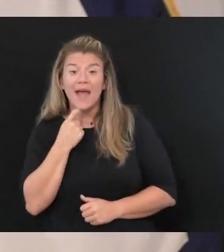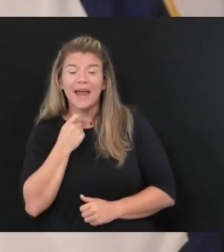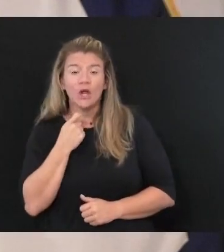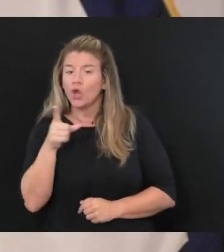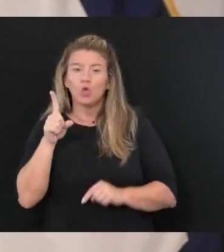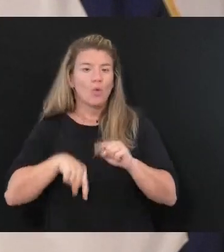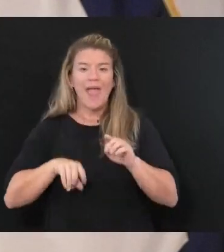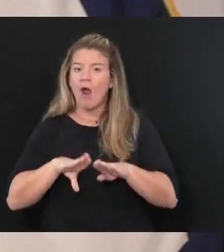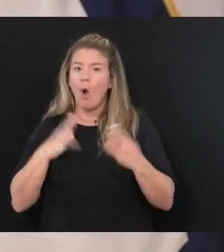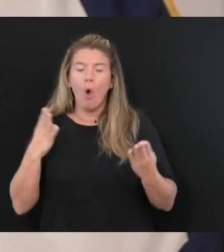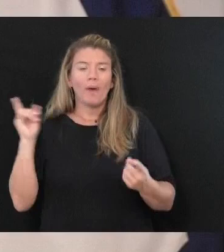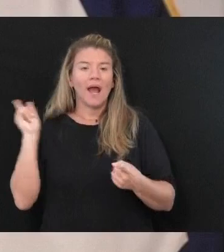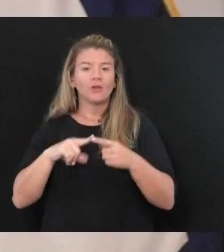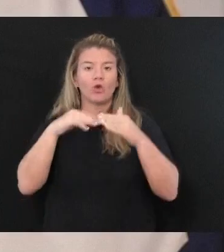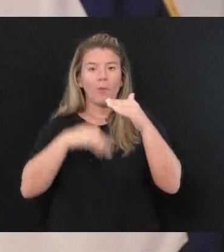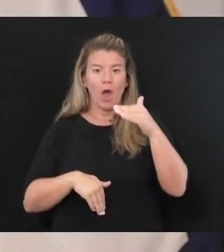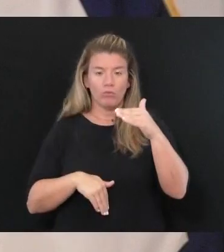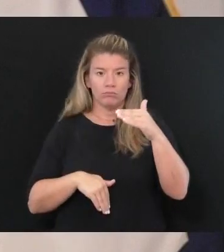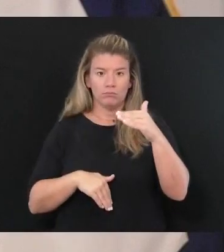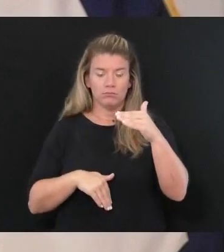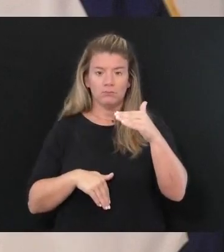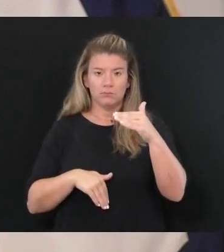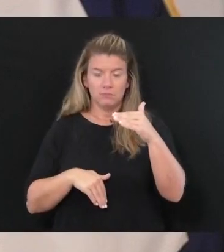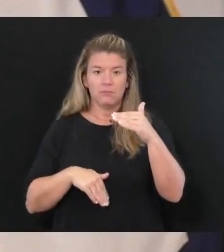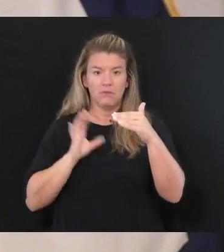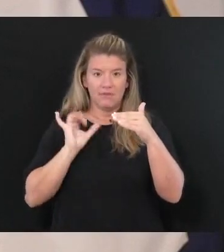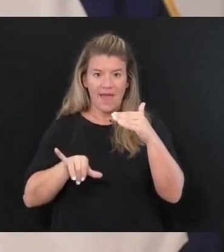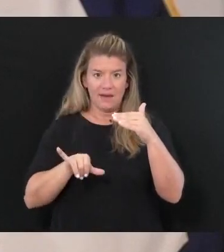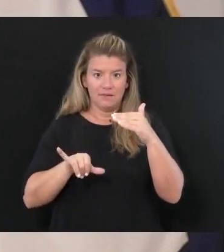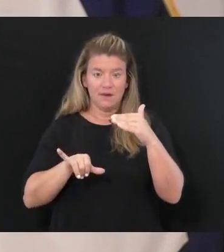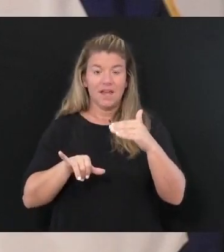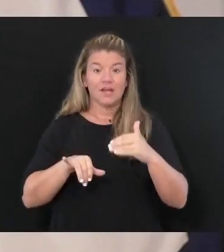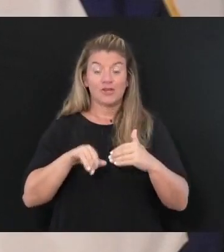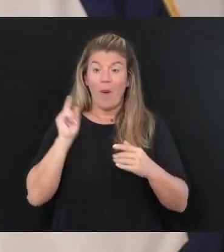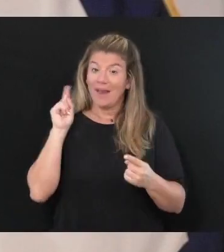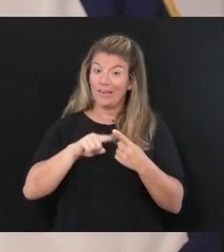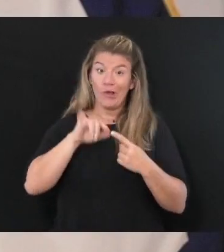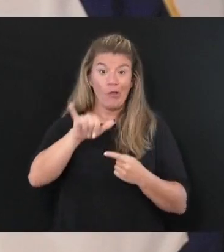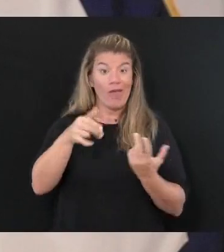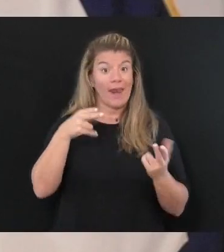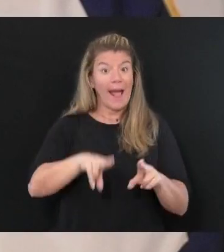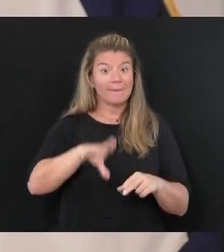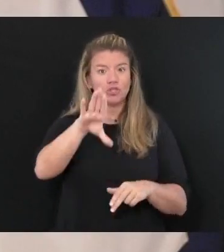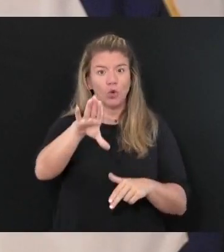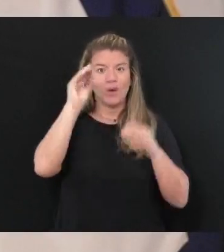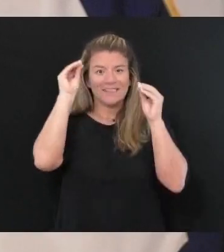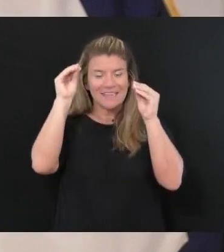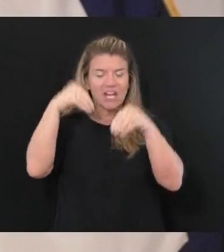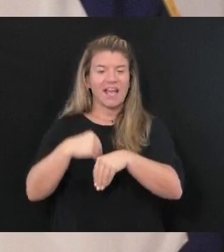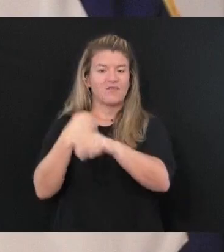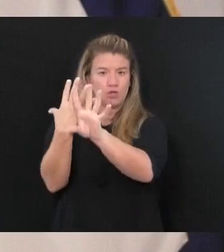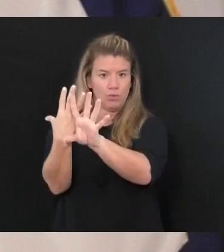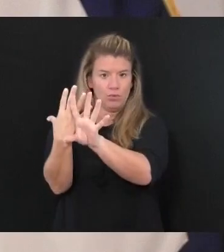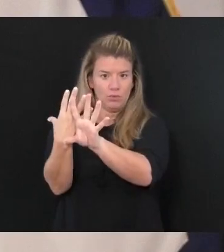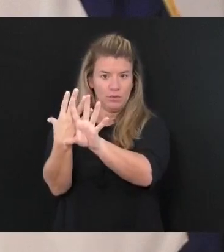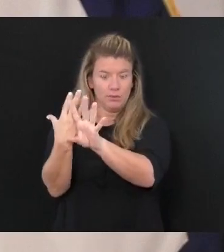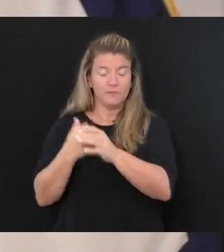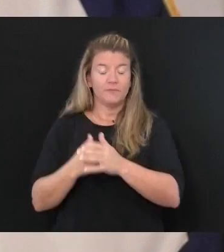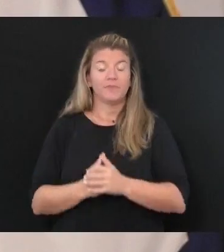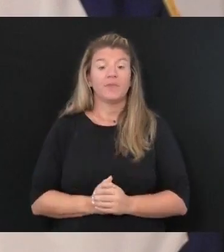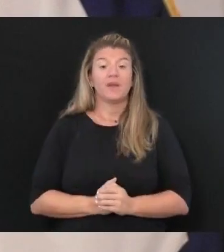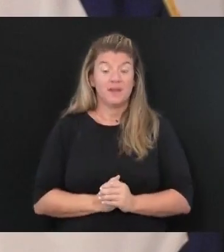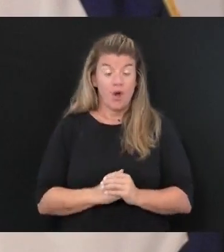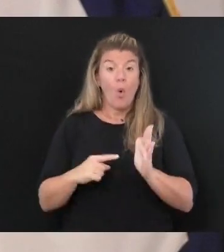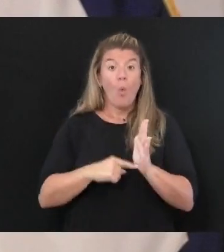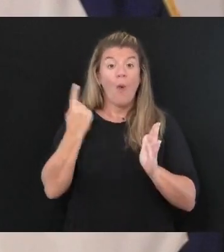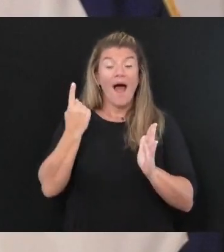you get below that, and all the teaching will be virtual. Now, once you drop below